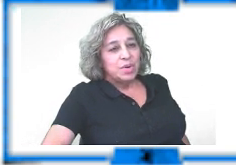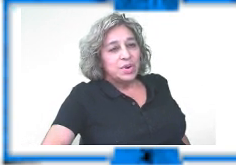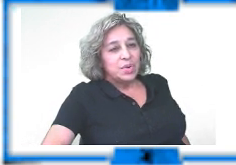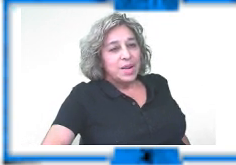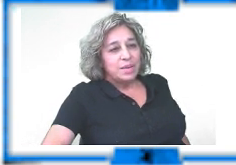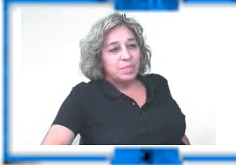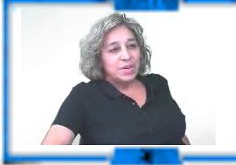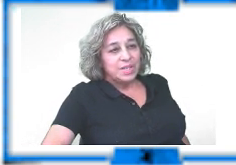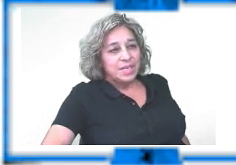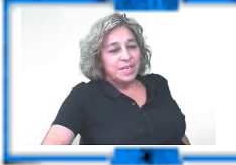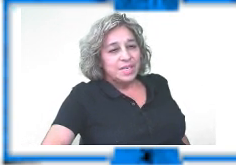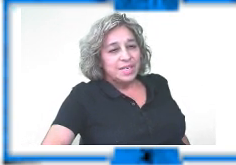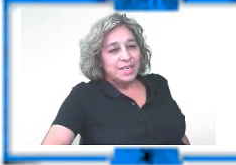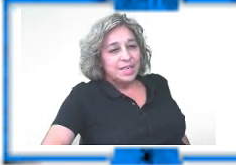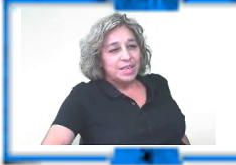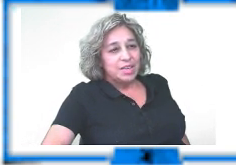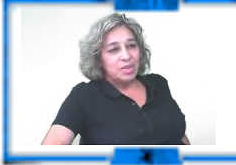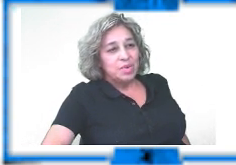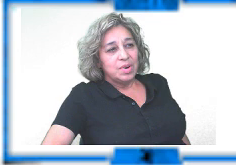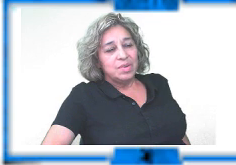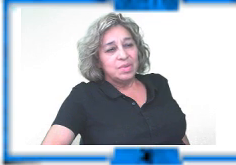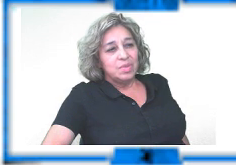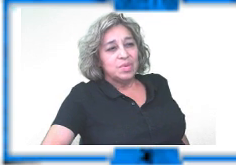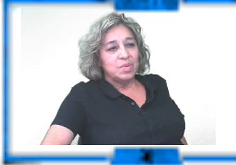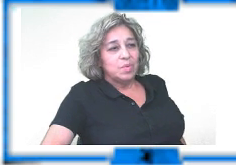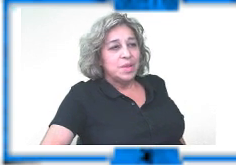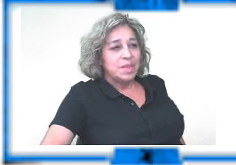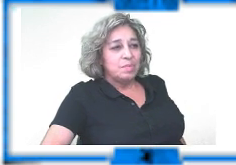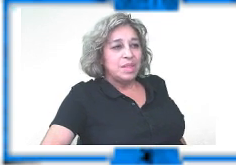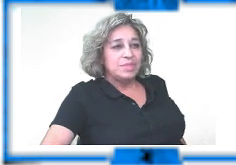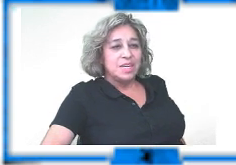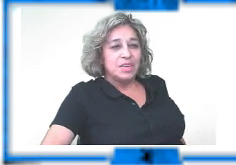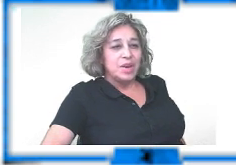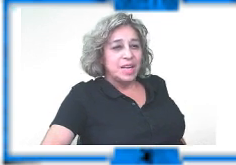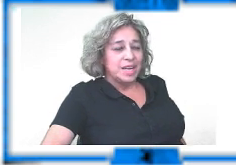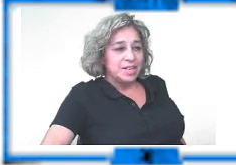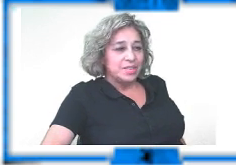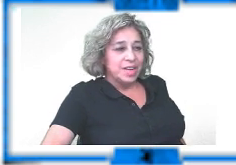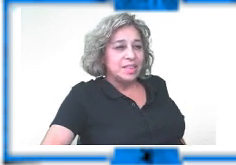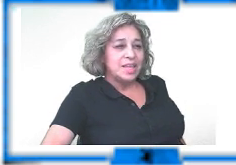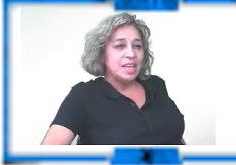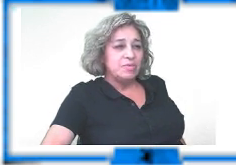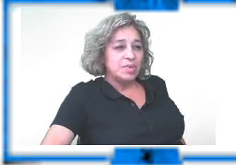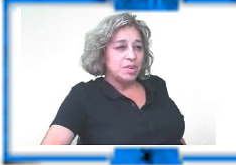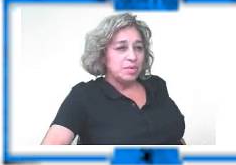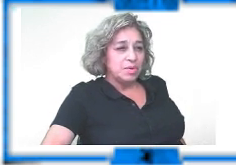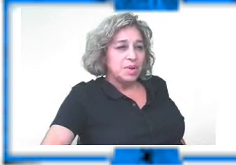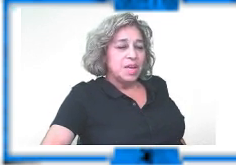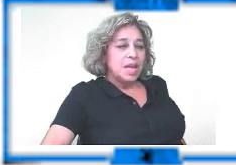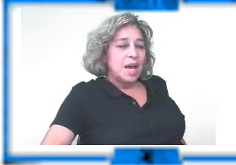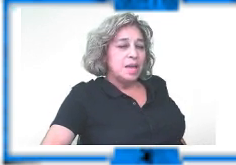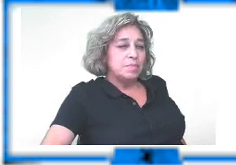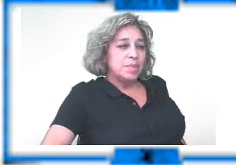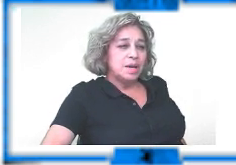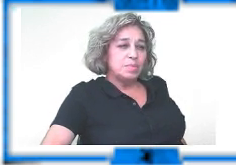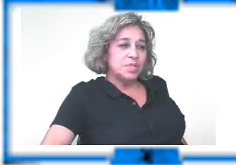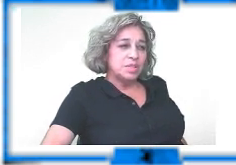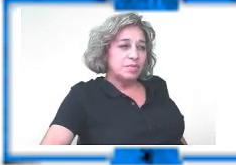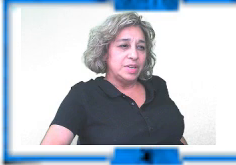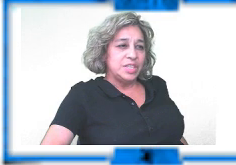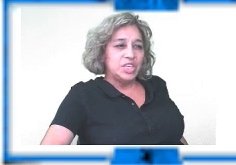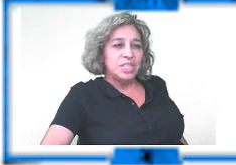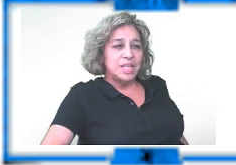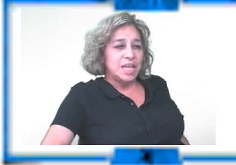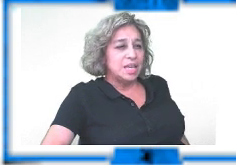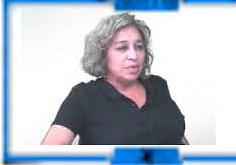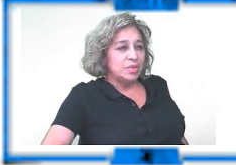You are a great person. You are the one that believes in a great country. And thank you for your... I am a humble